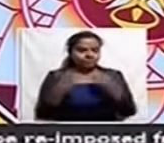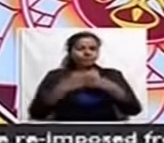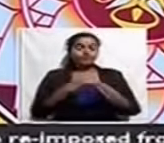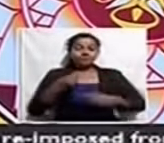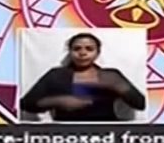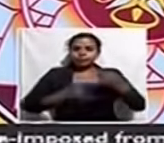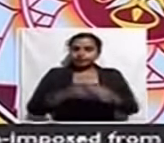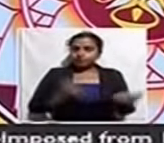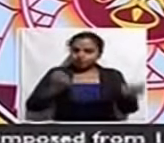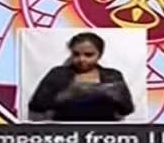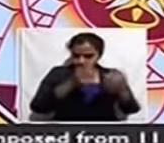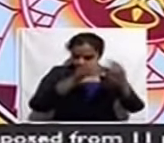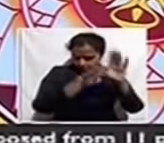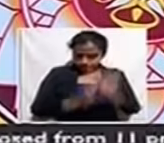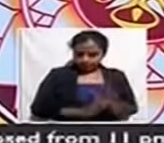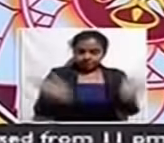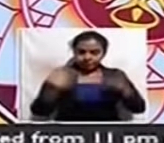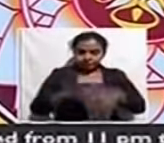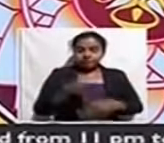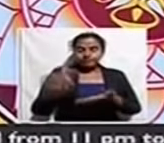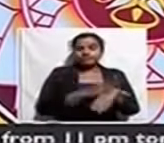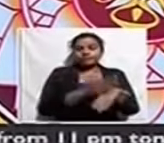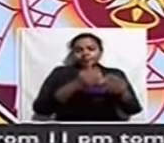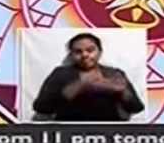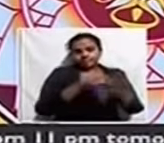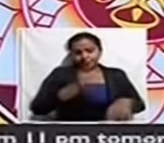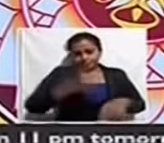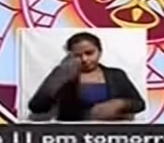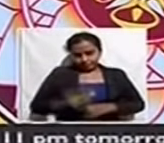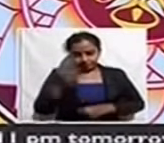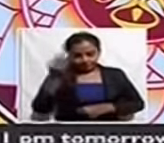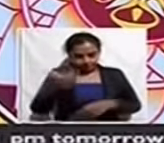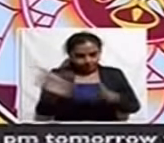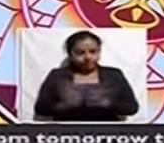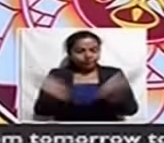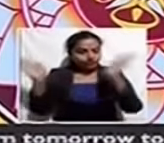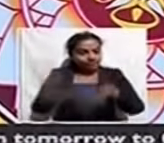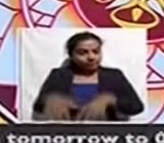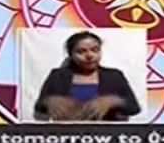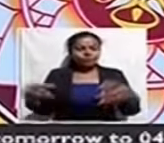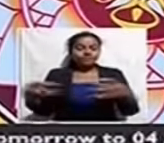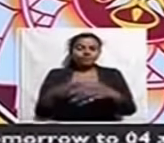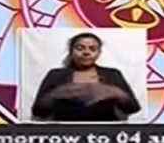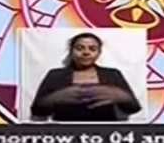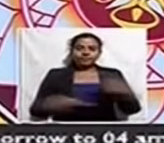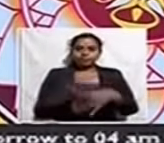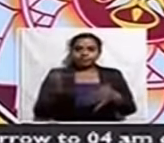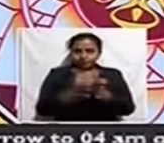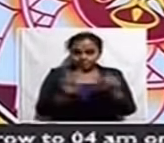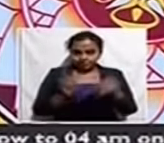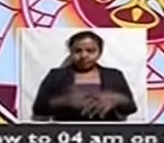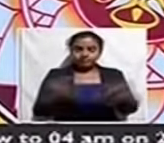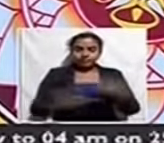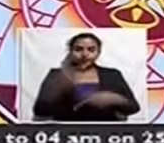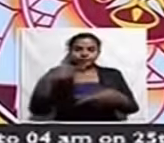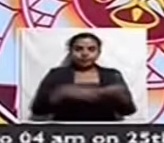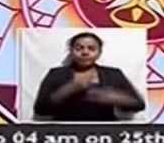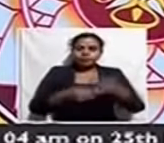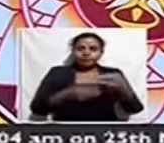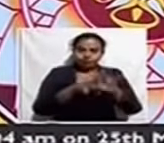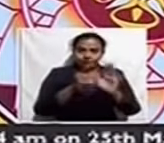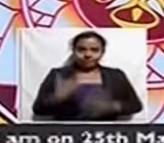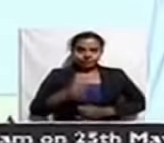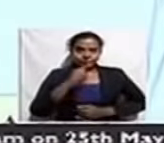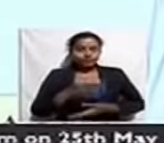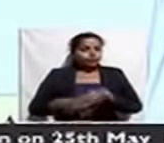advantage of this opportunity and to be part of what will become a key service hub to this region in the